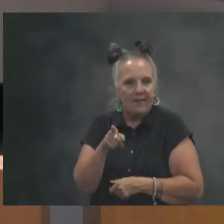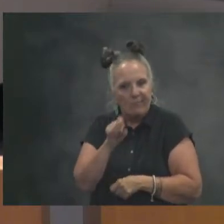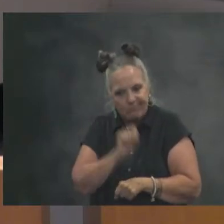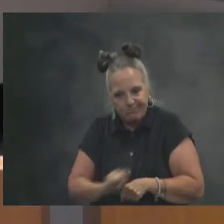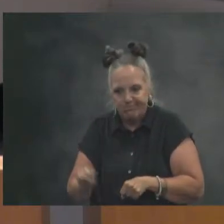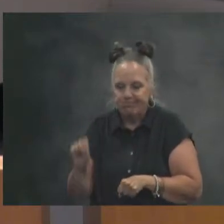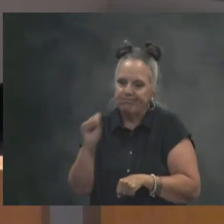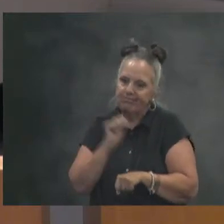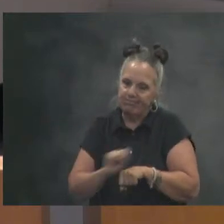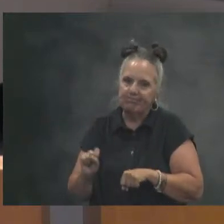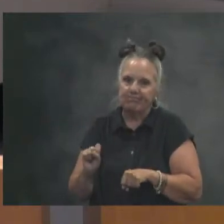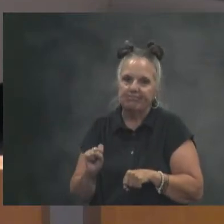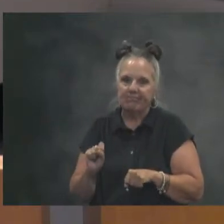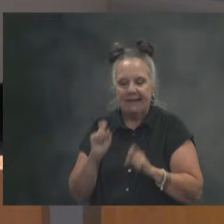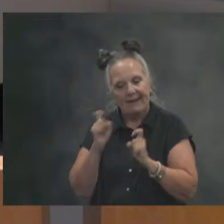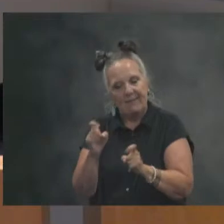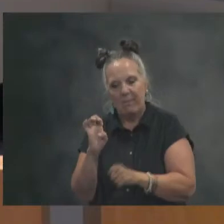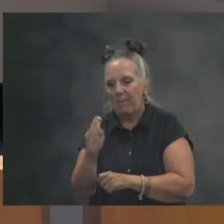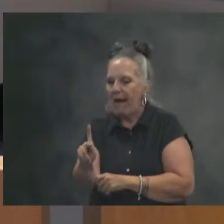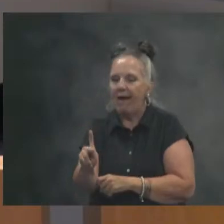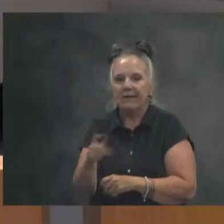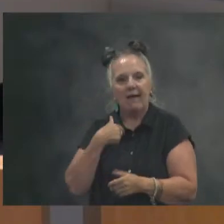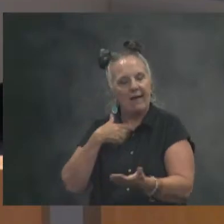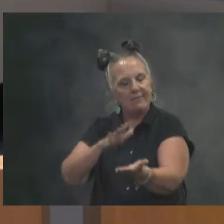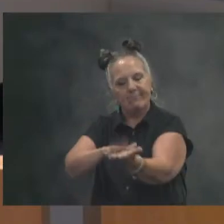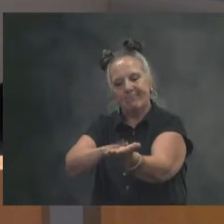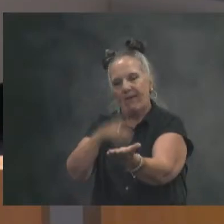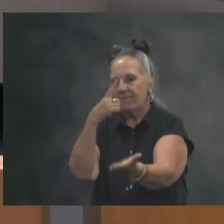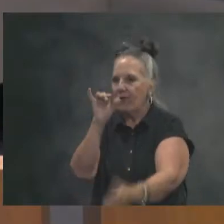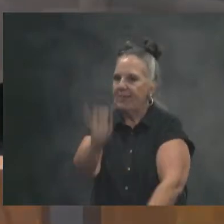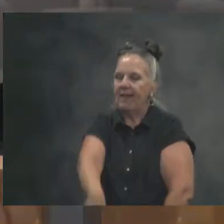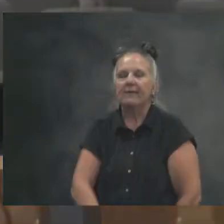hard work to give back. So I applaud them for that.